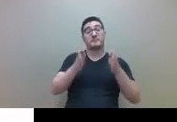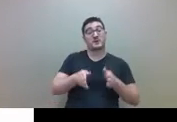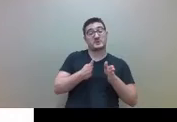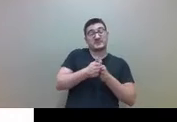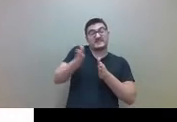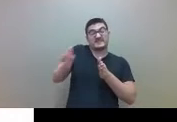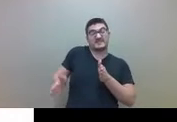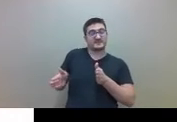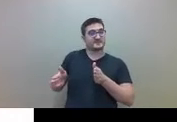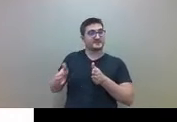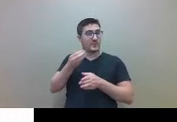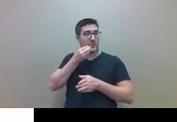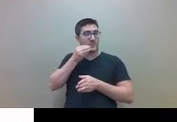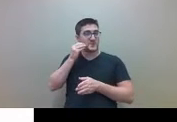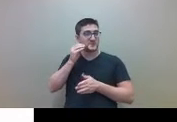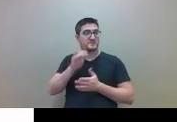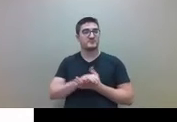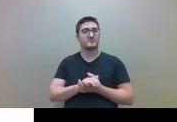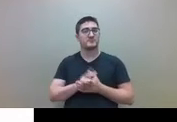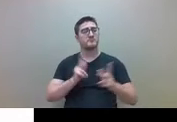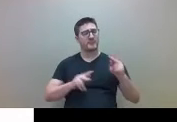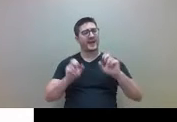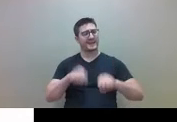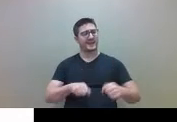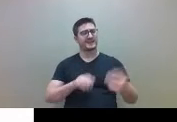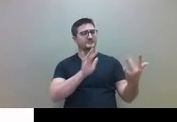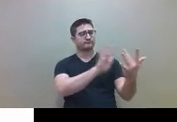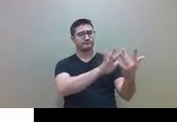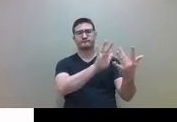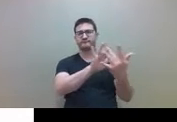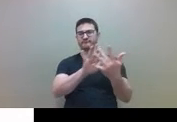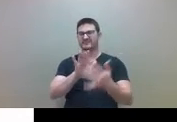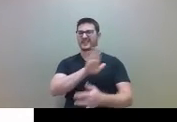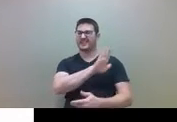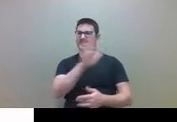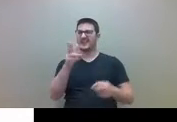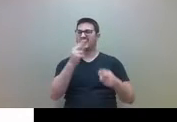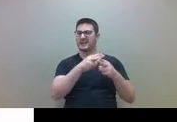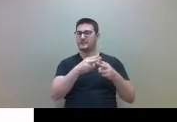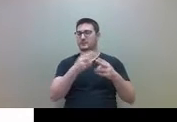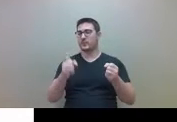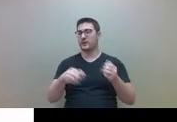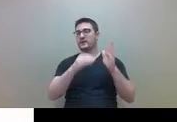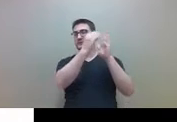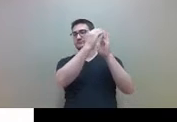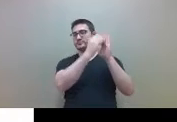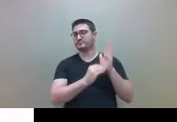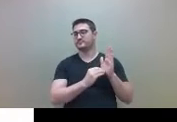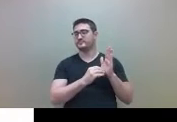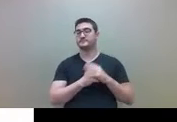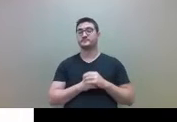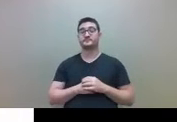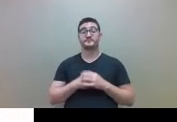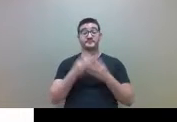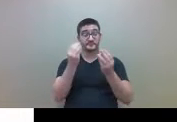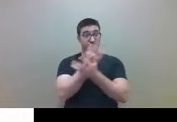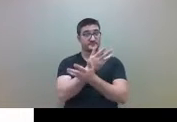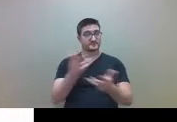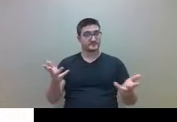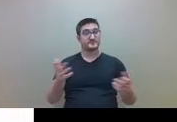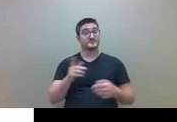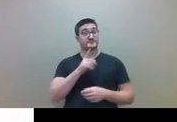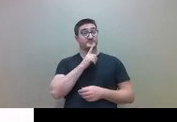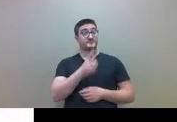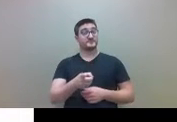can you get access to? And interestingly enough, because of COVID, your wheel of circle of trust may